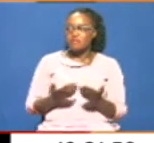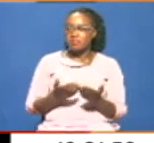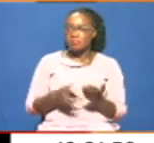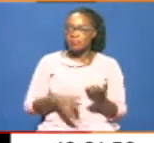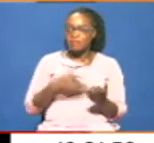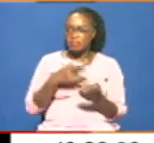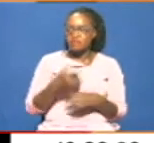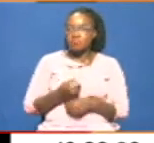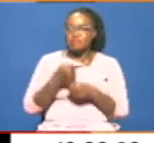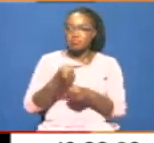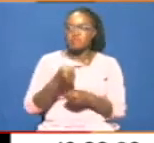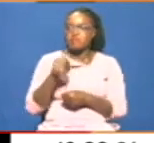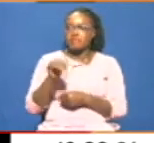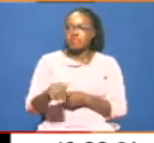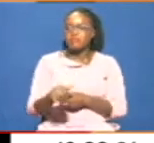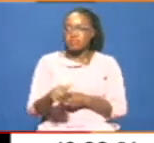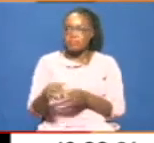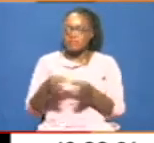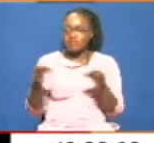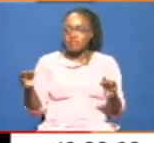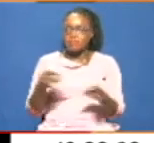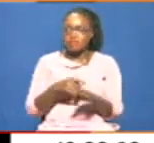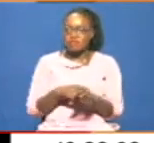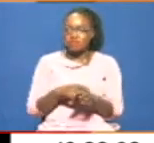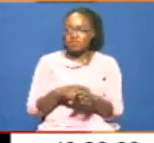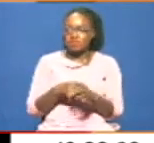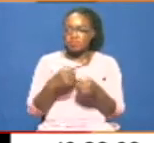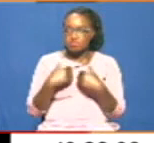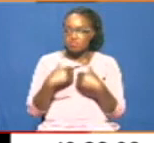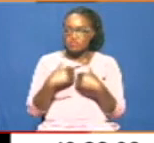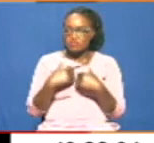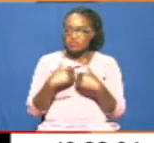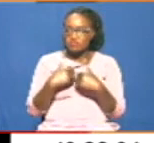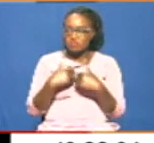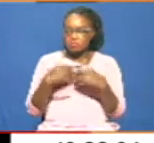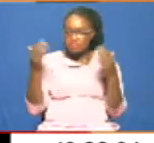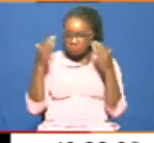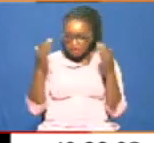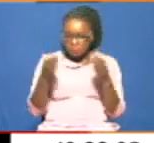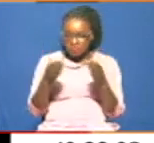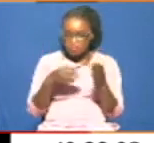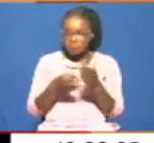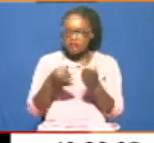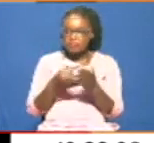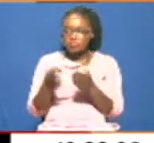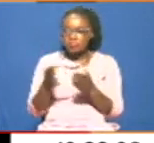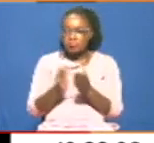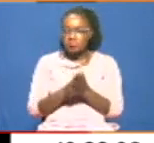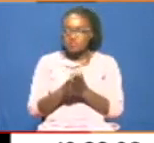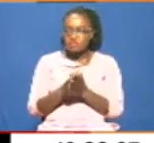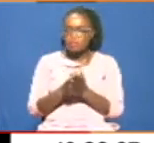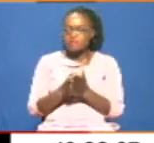that they can have that long-termism in their, commitment to their finances mm-hmm. and their business